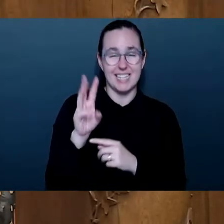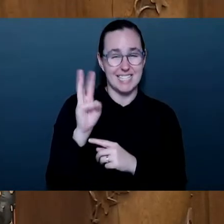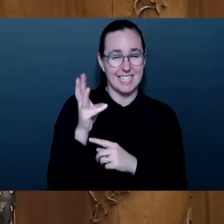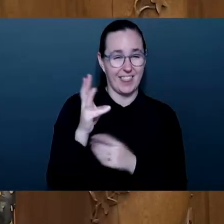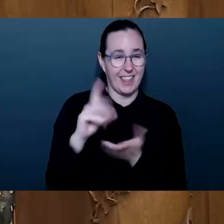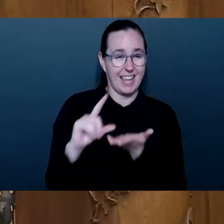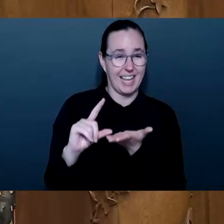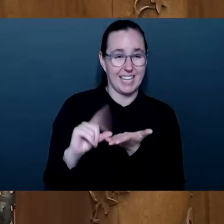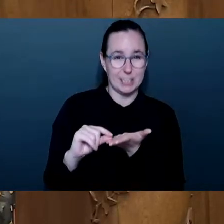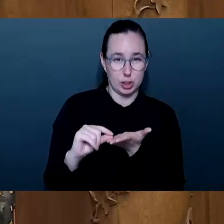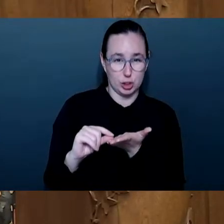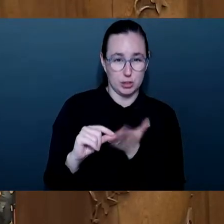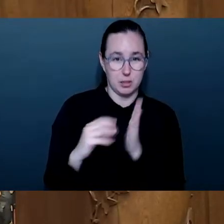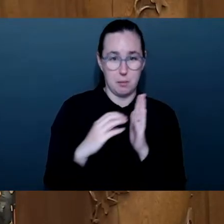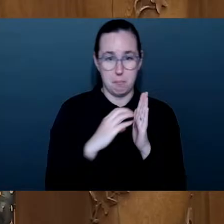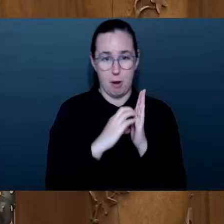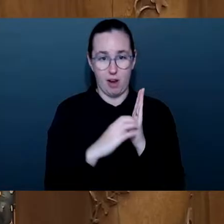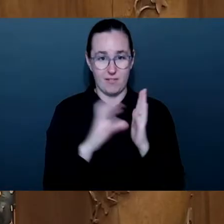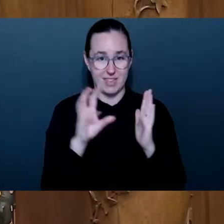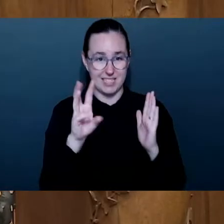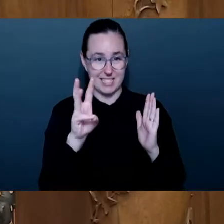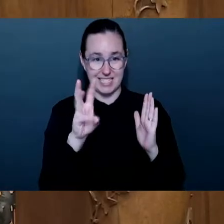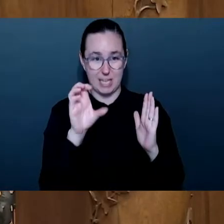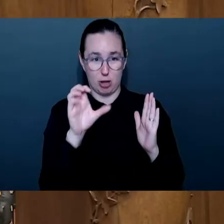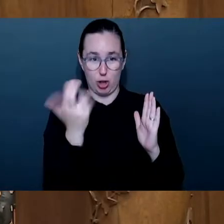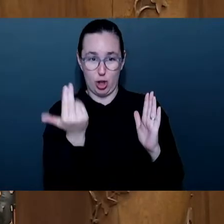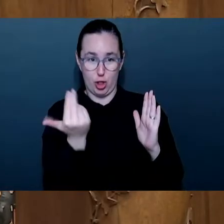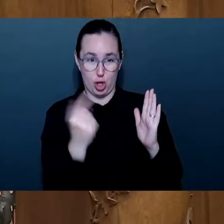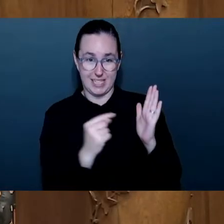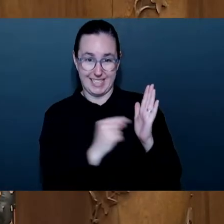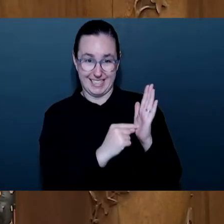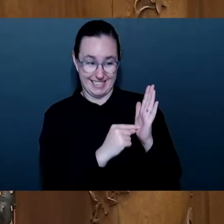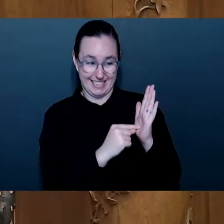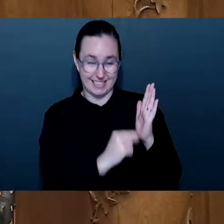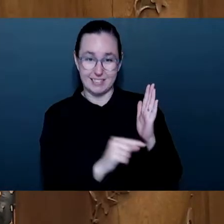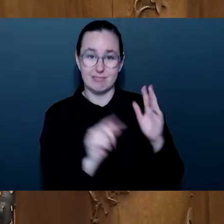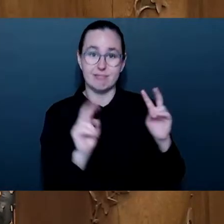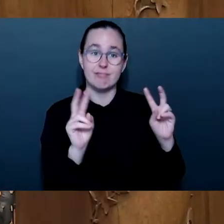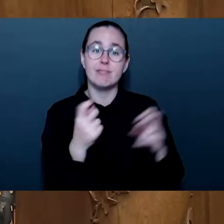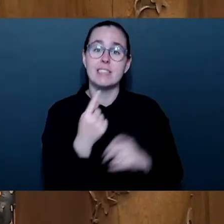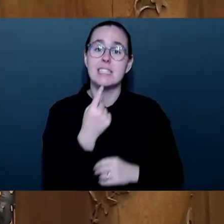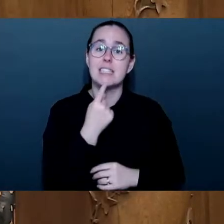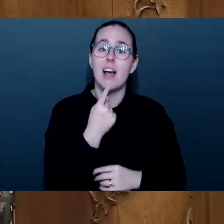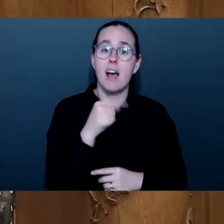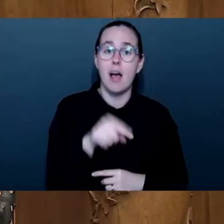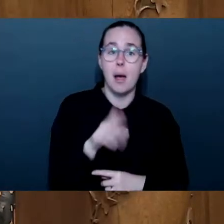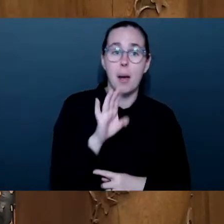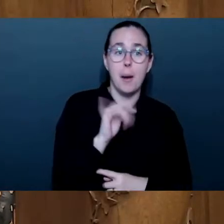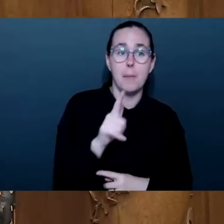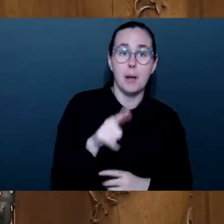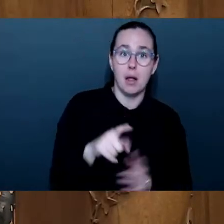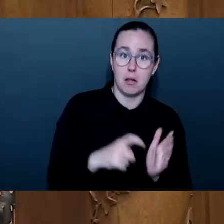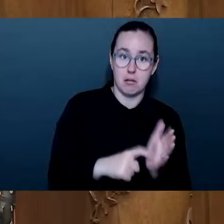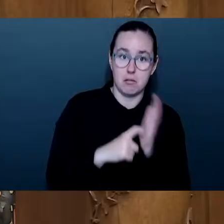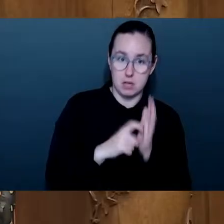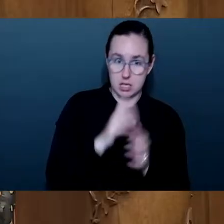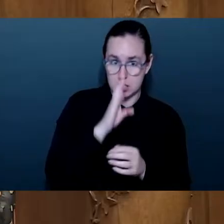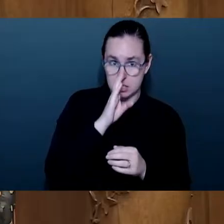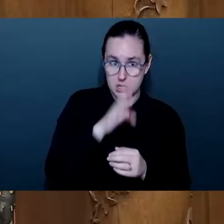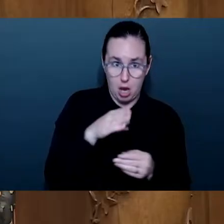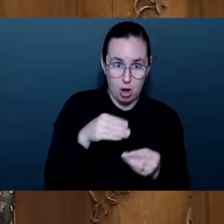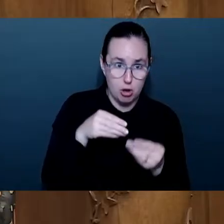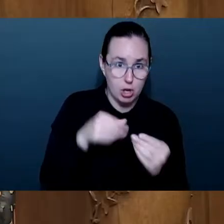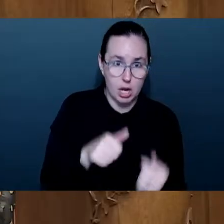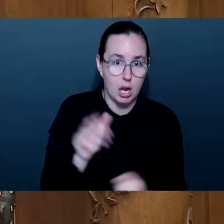direct expenditure but merely confers upon the government a power for the exercise of which public money will have